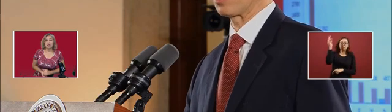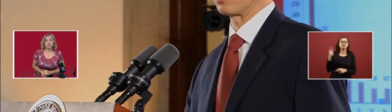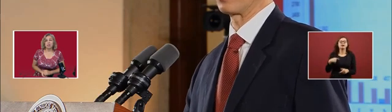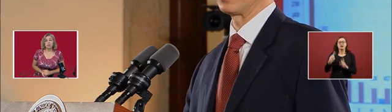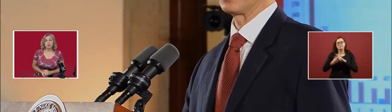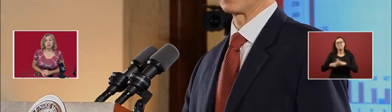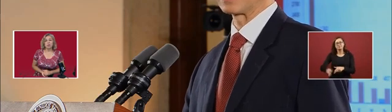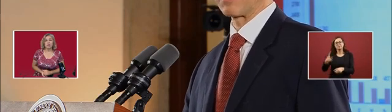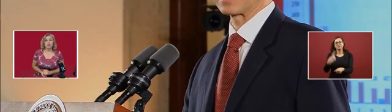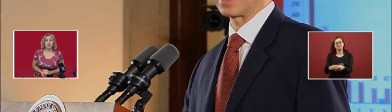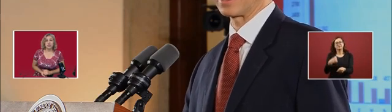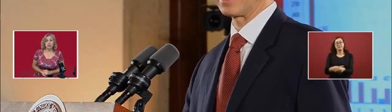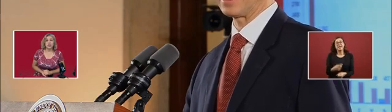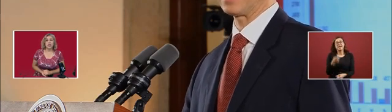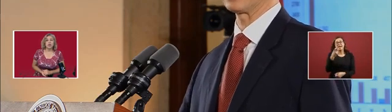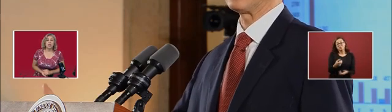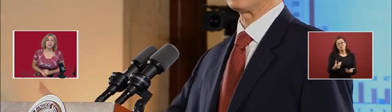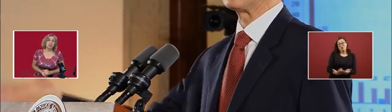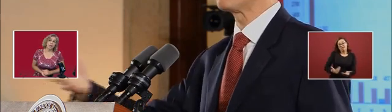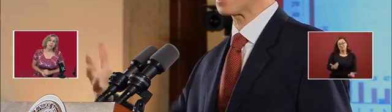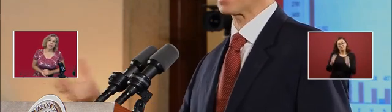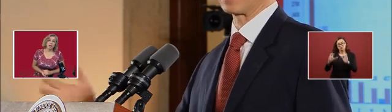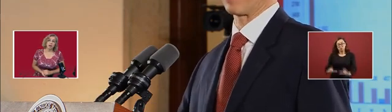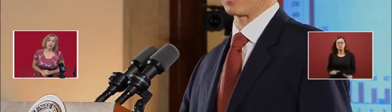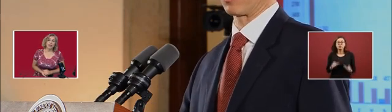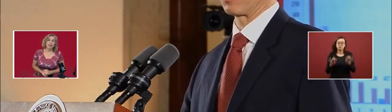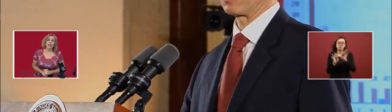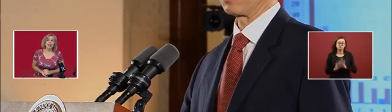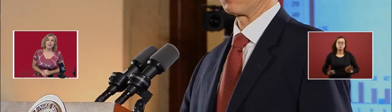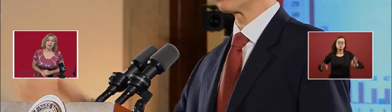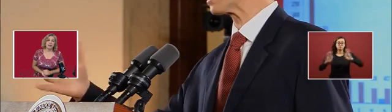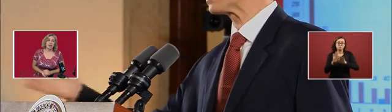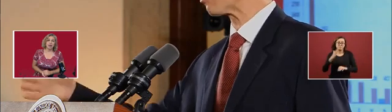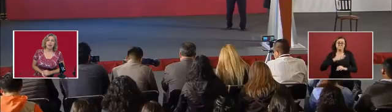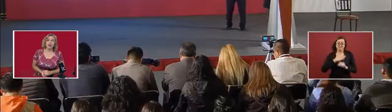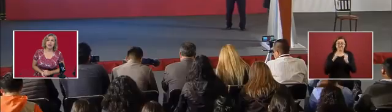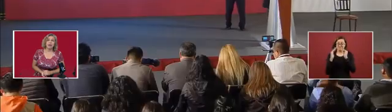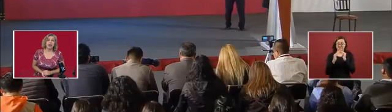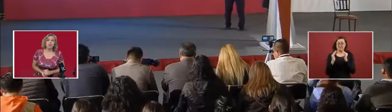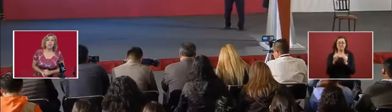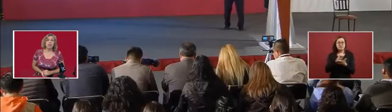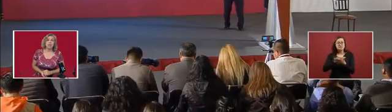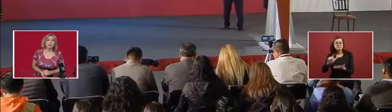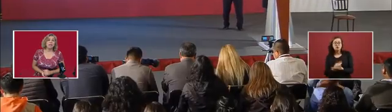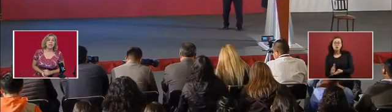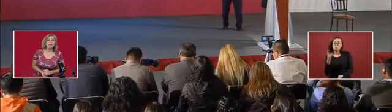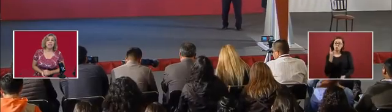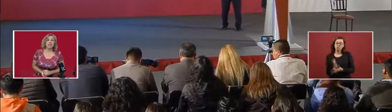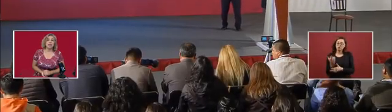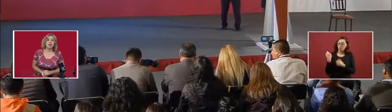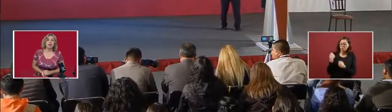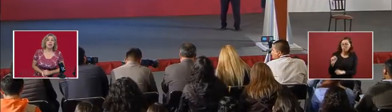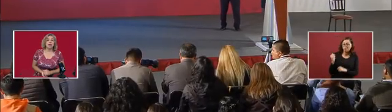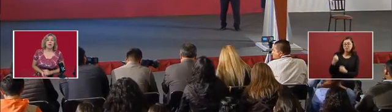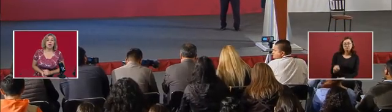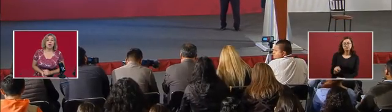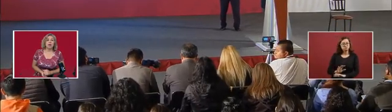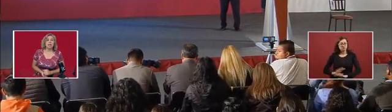travel 500 meters. So the transmission of is usually in the